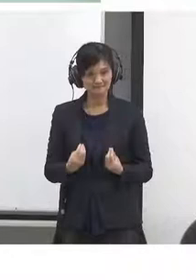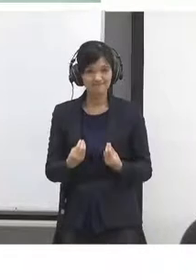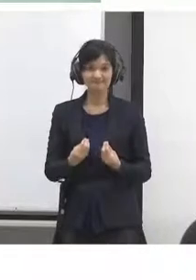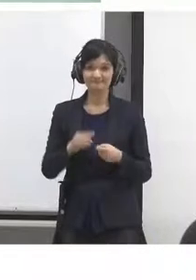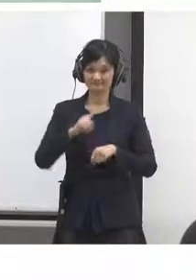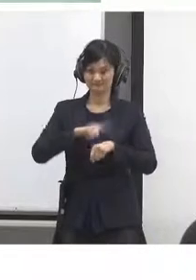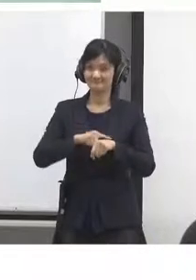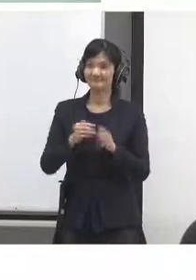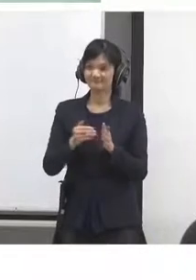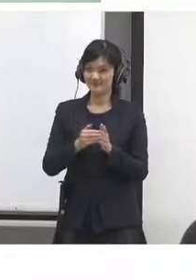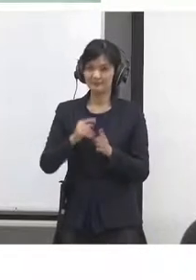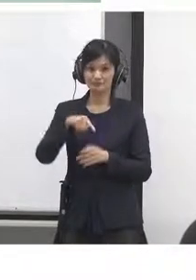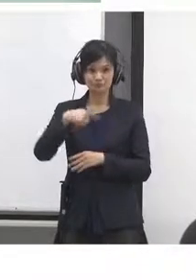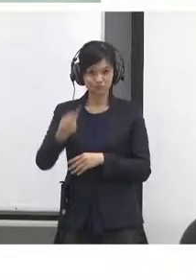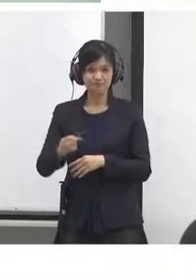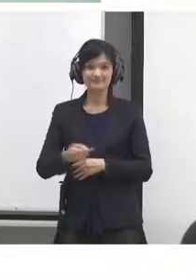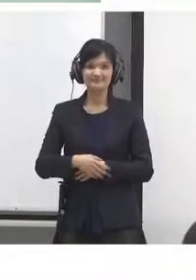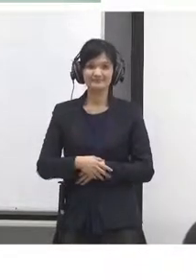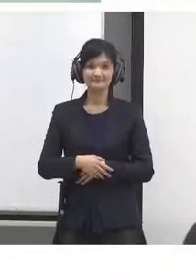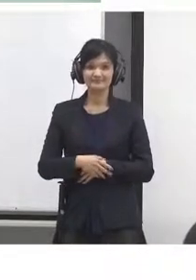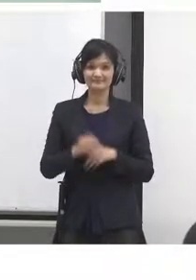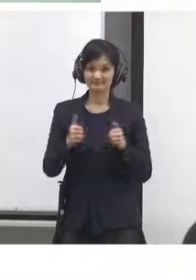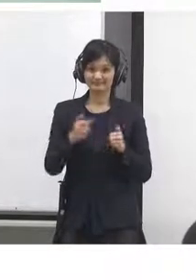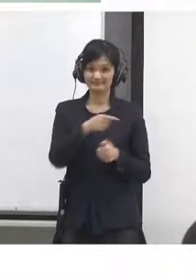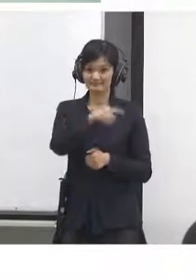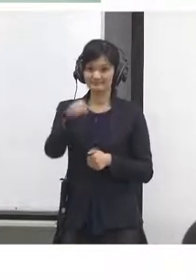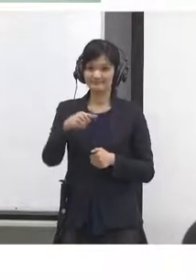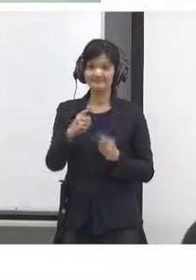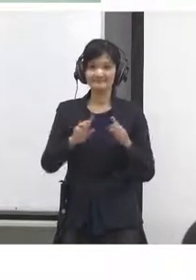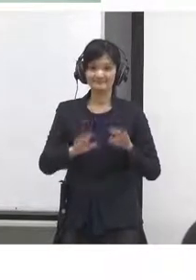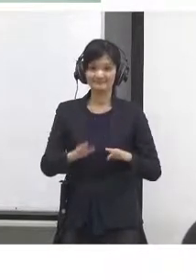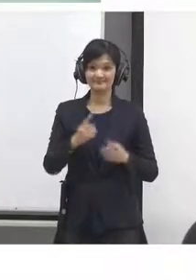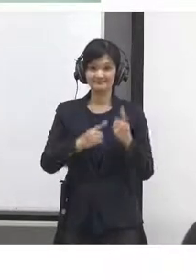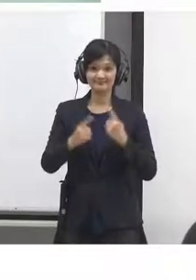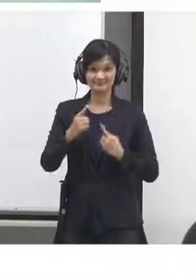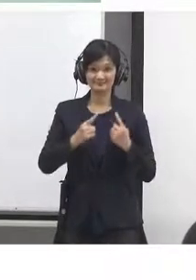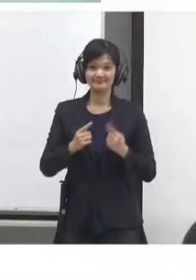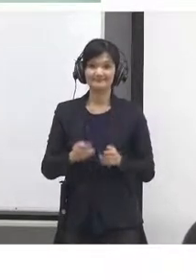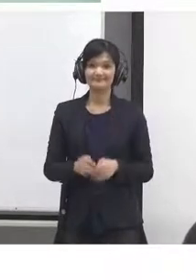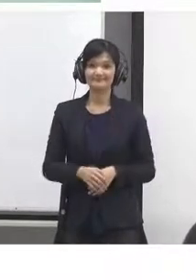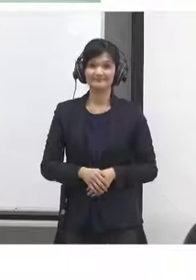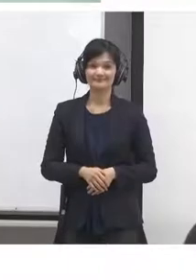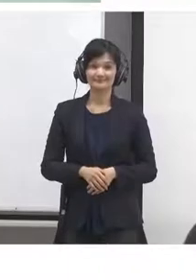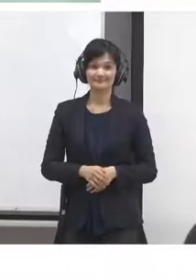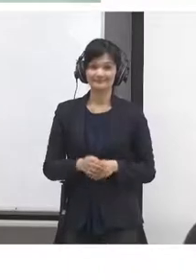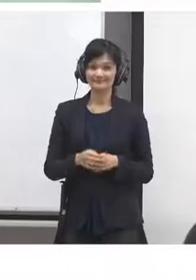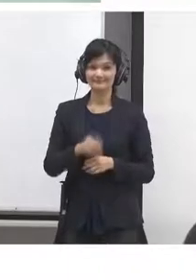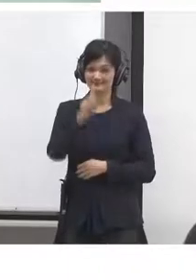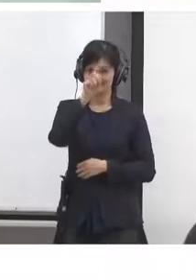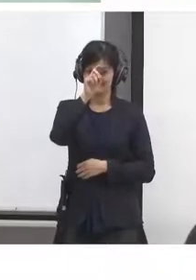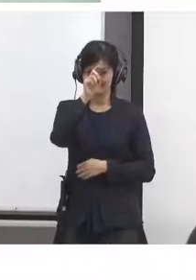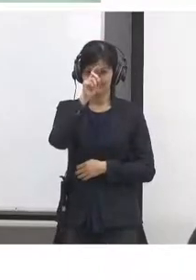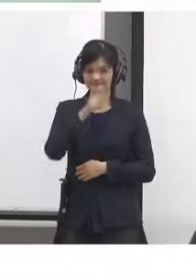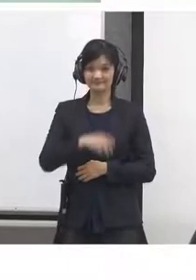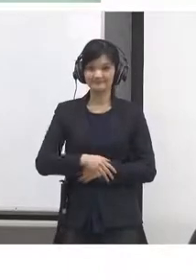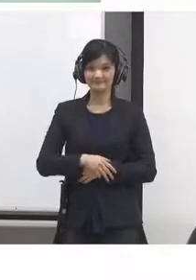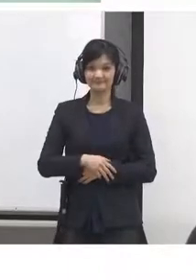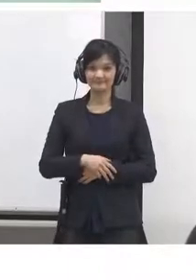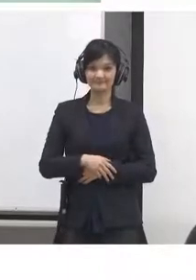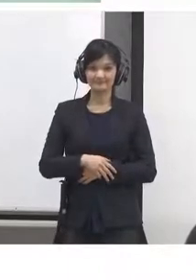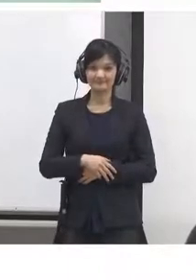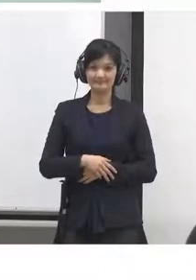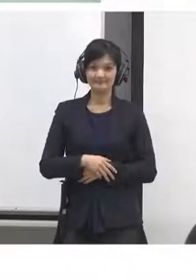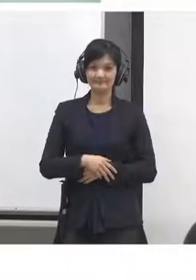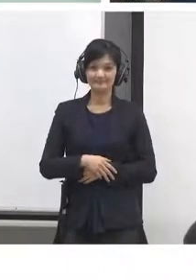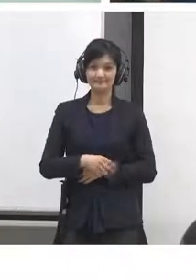much for every one of you. And I wish we can still keep connect to each other and learn from each other.